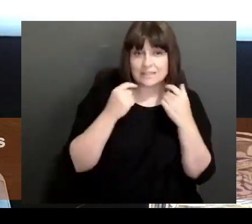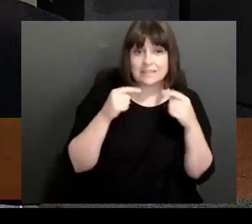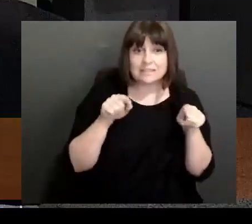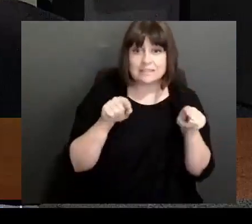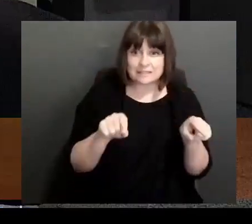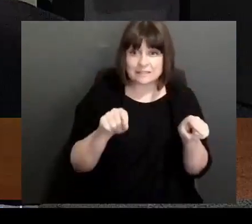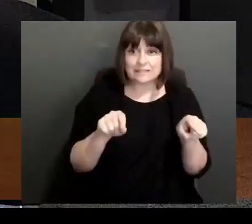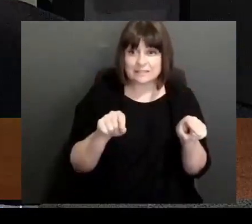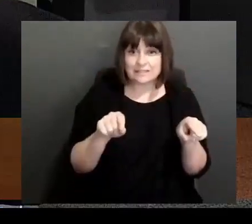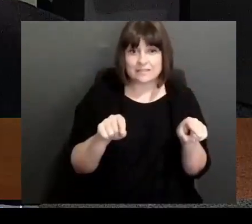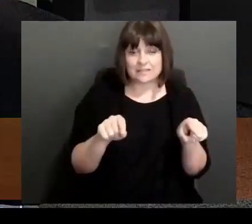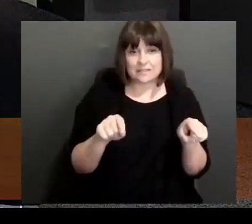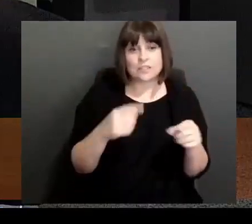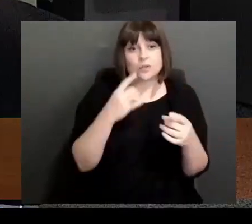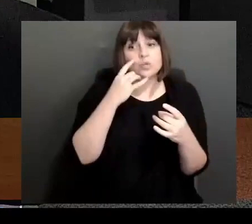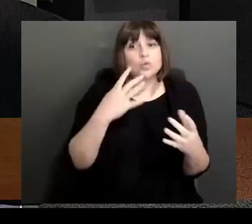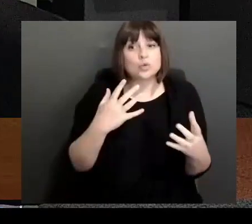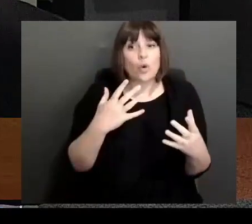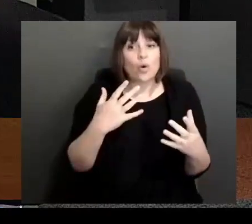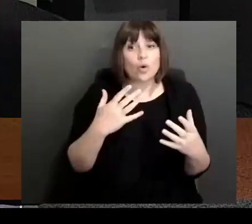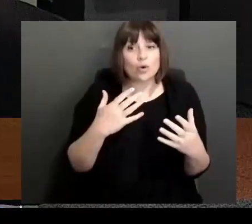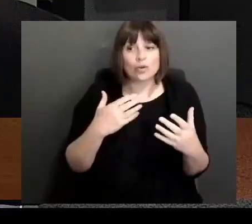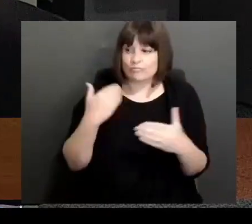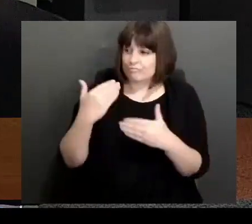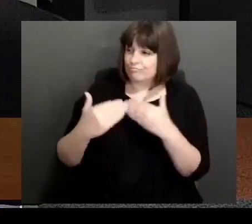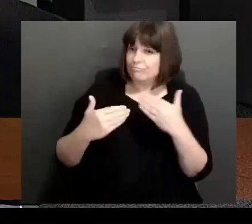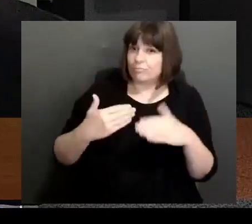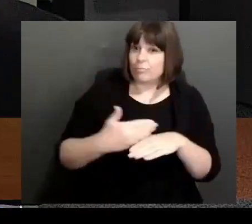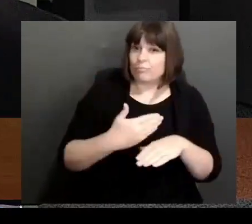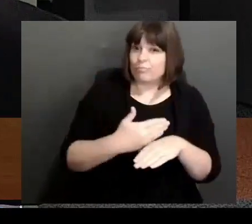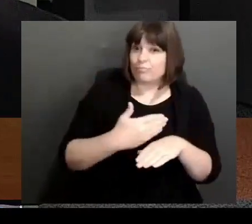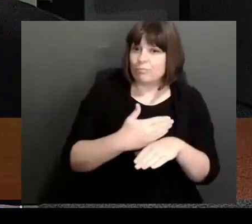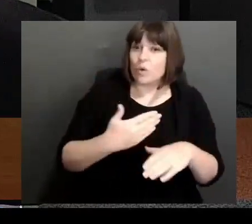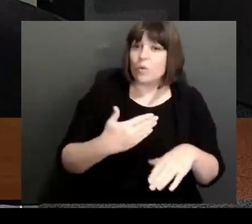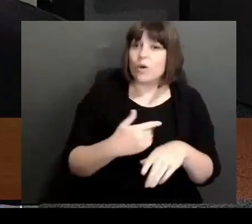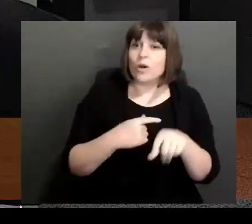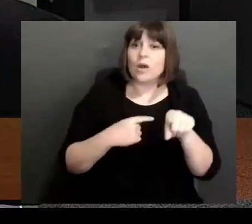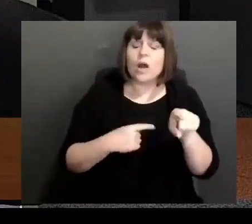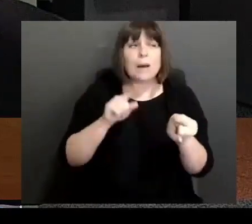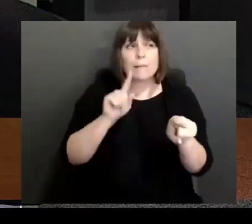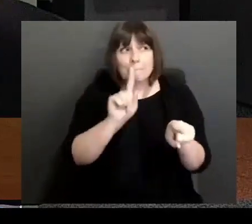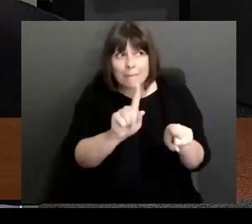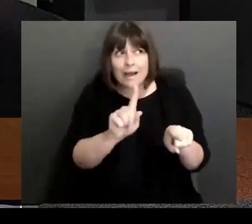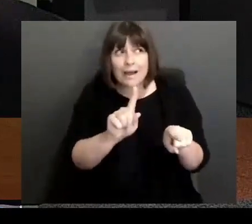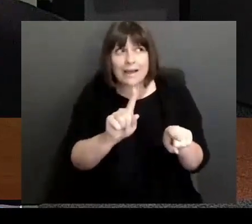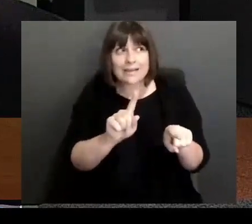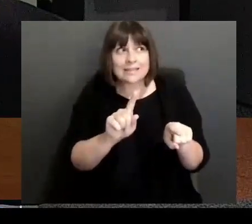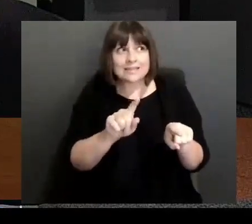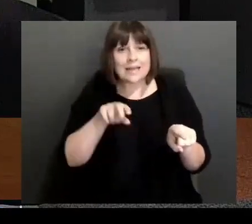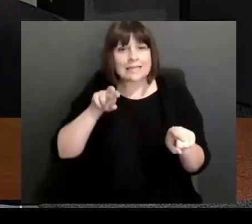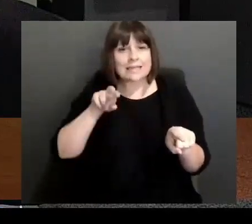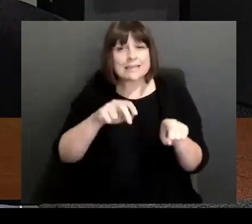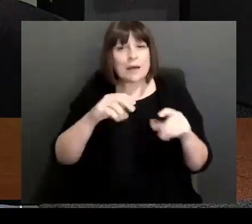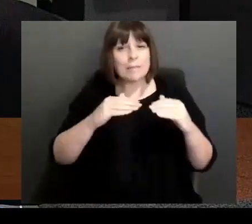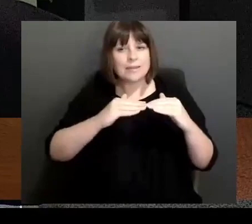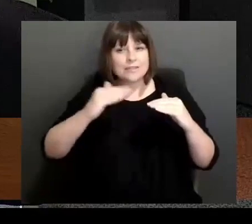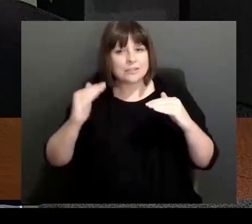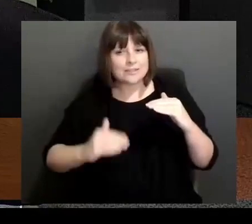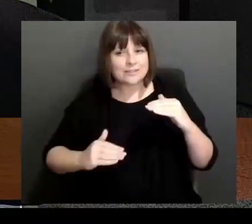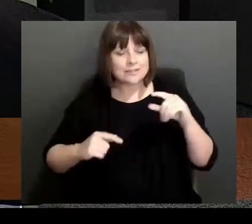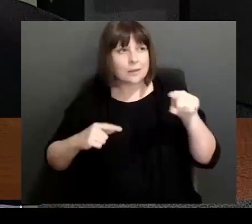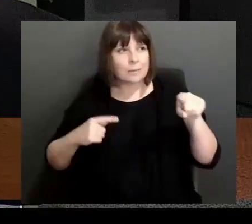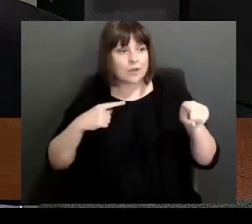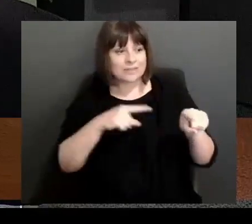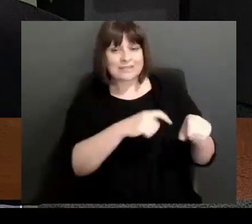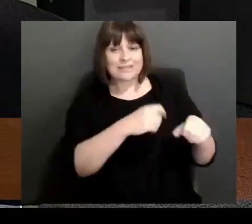injustice when not only have First Peoples been shut out, but then the commitments to make change don't actually eventuate in the